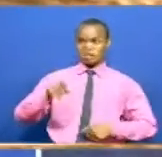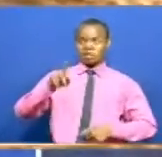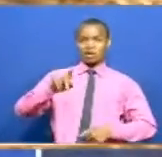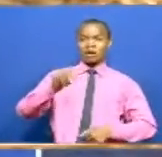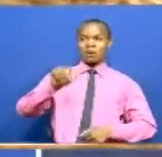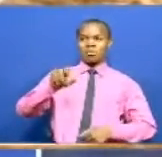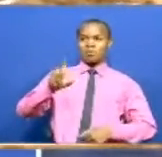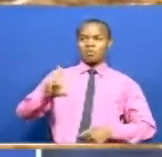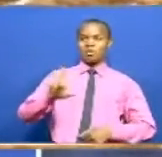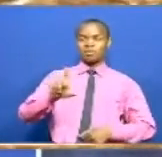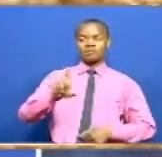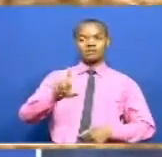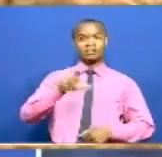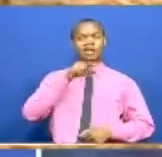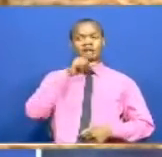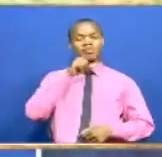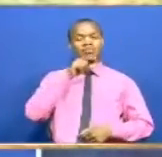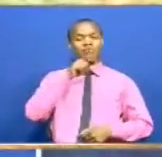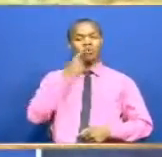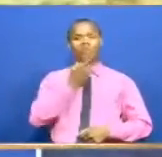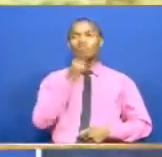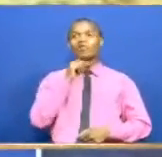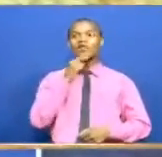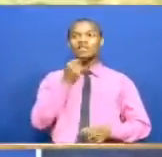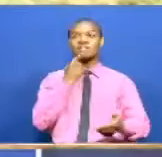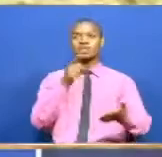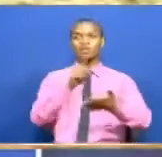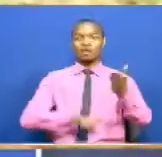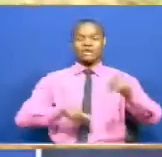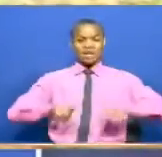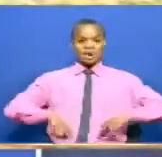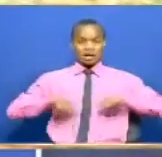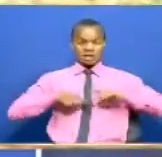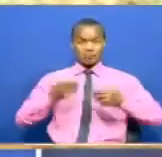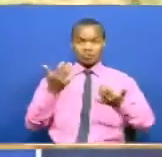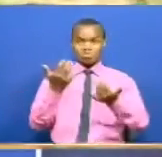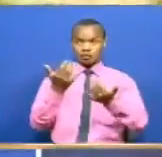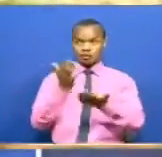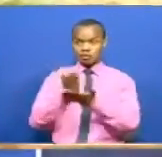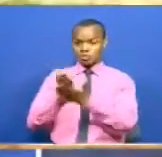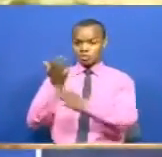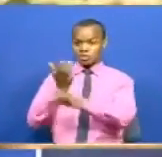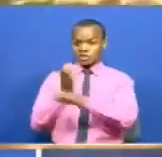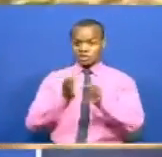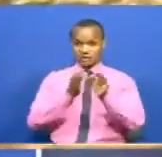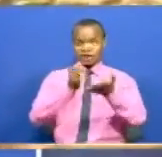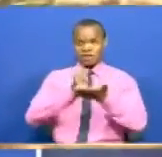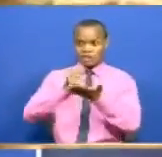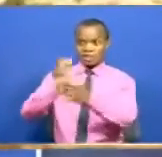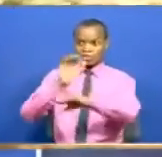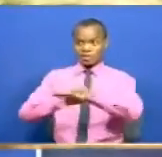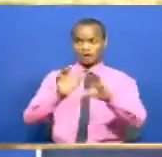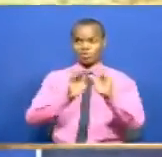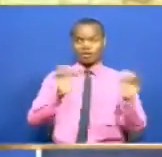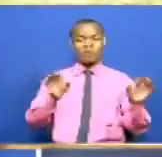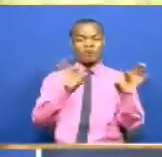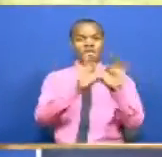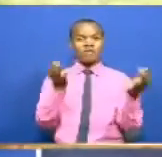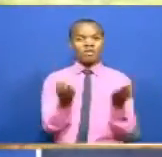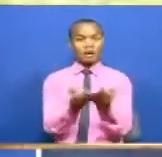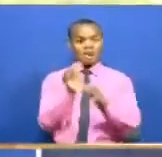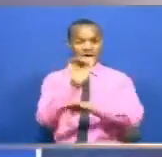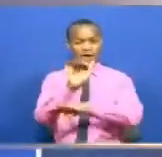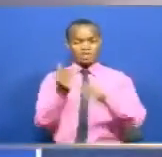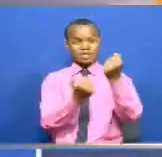father, says he fears his child's life is in danger if he doesn't get the help. The family is now appealing to well-wishers to come to